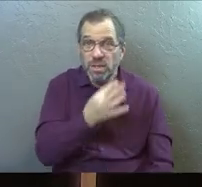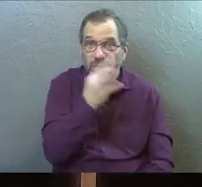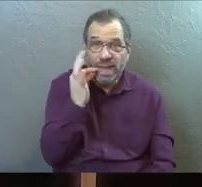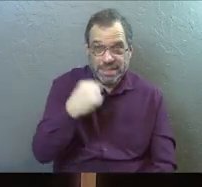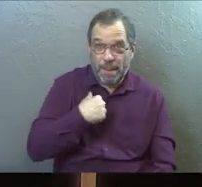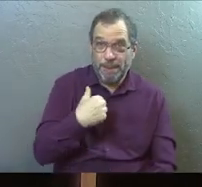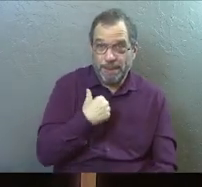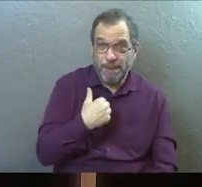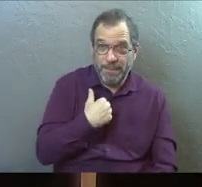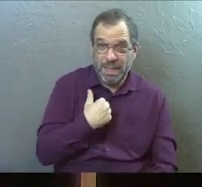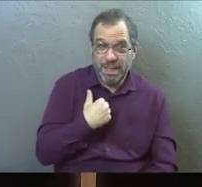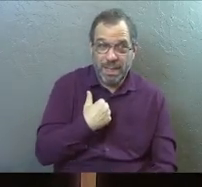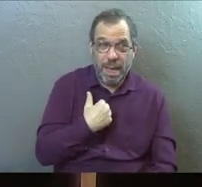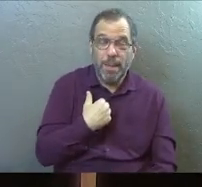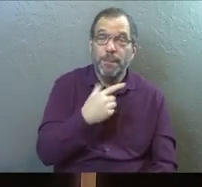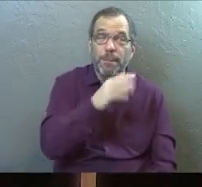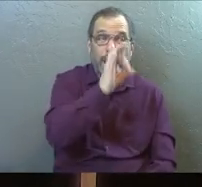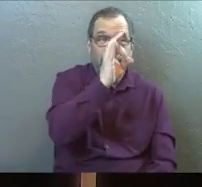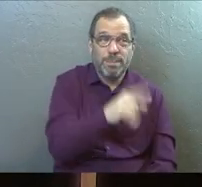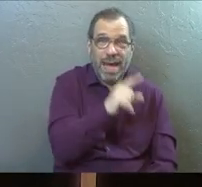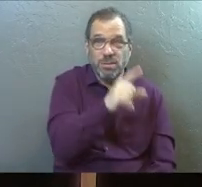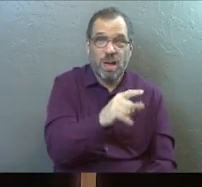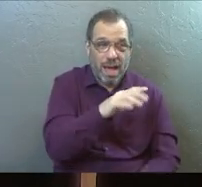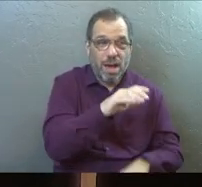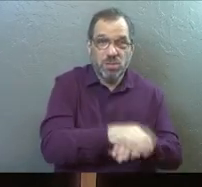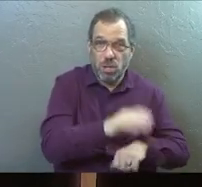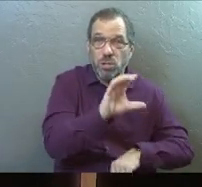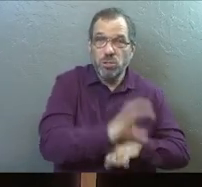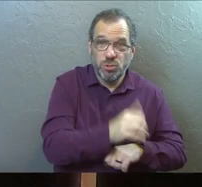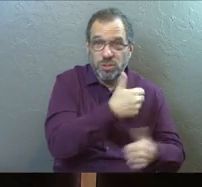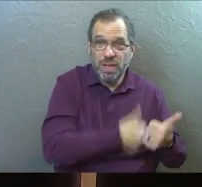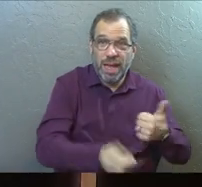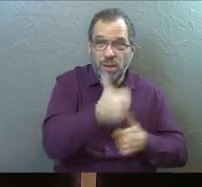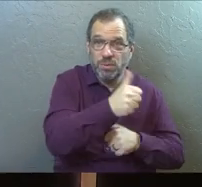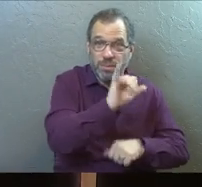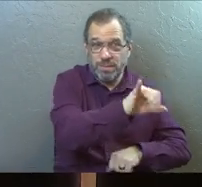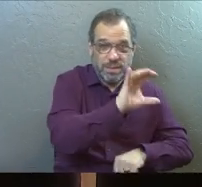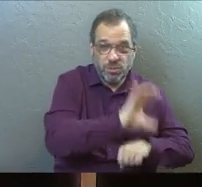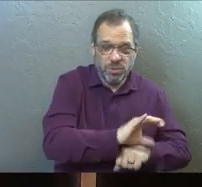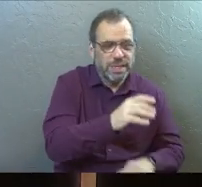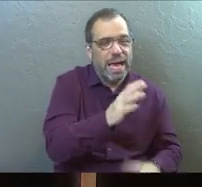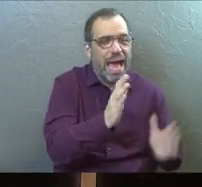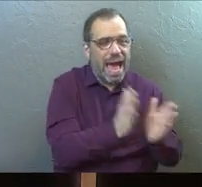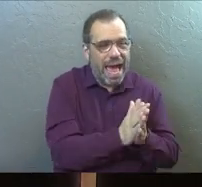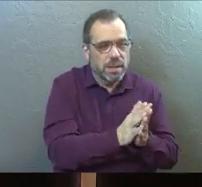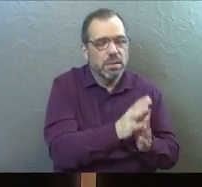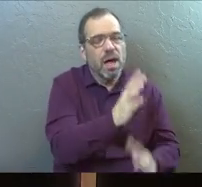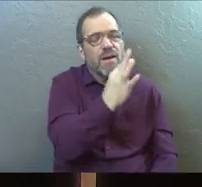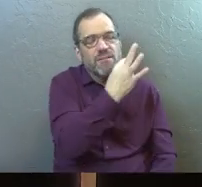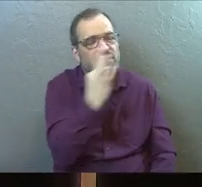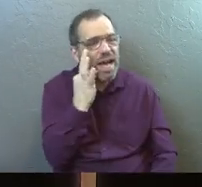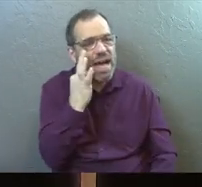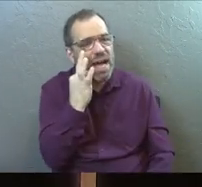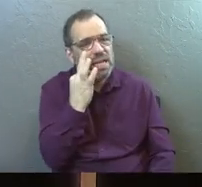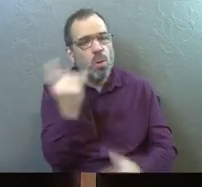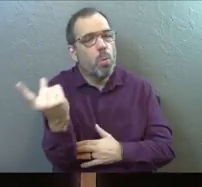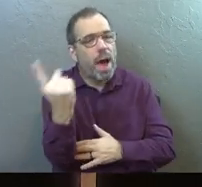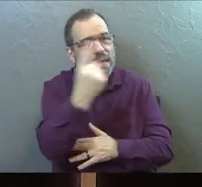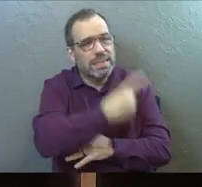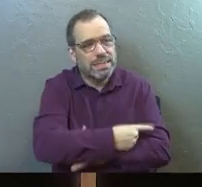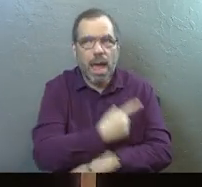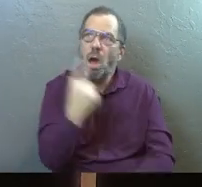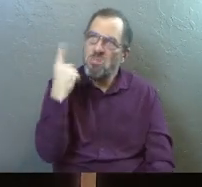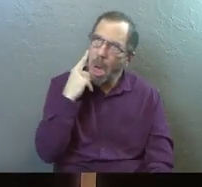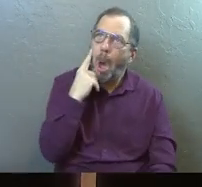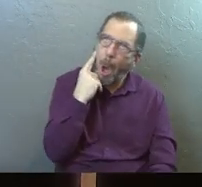ever did, my lead pastor called me to it. I was on our church eldership at the time, and he asked us to fast for an entire day.